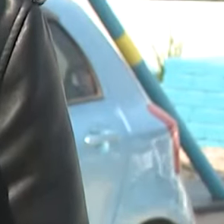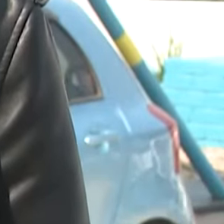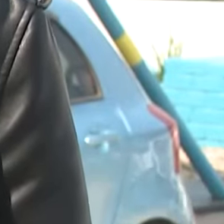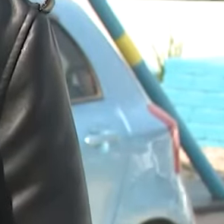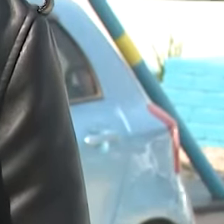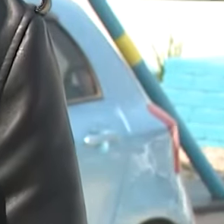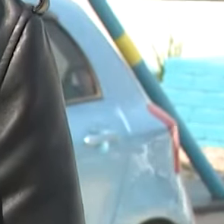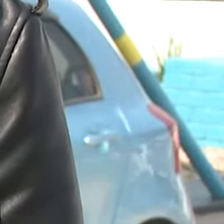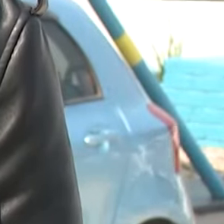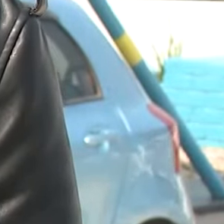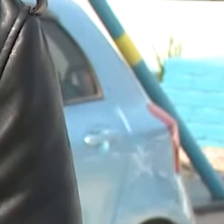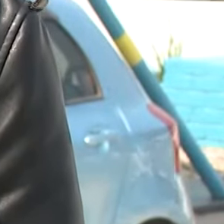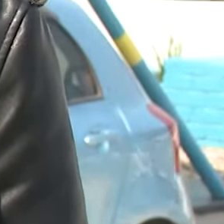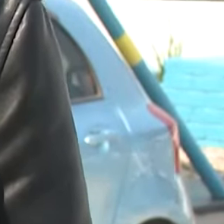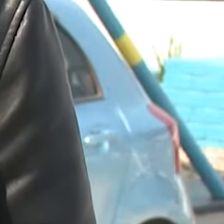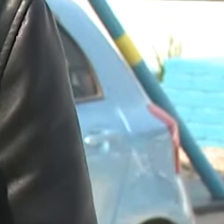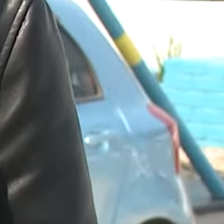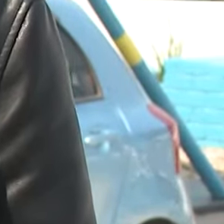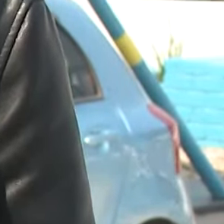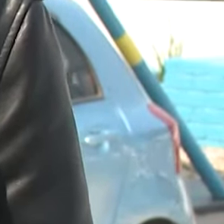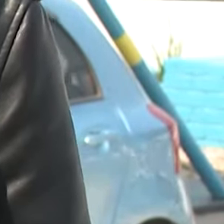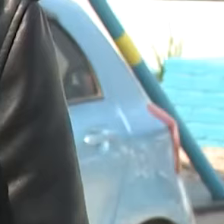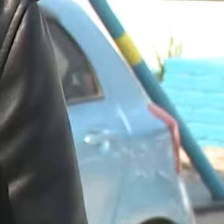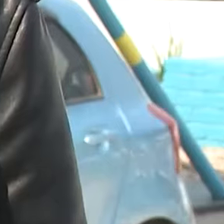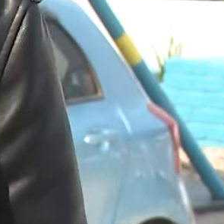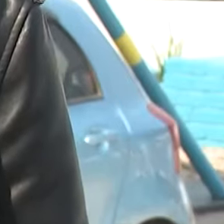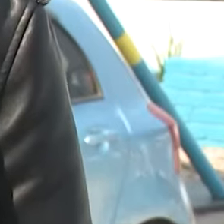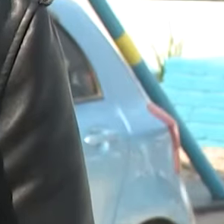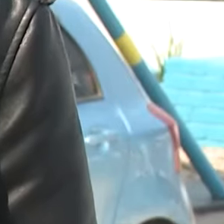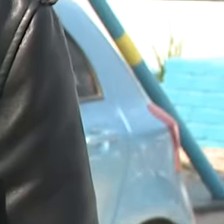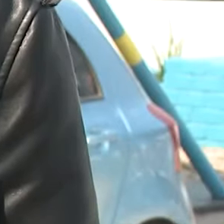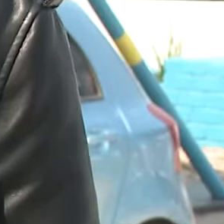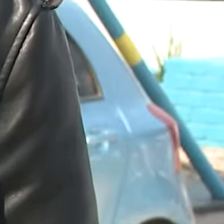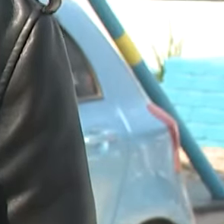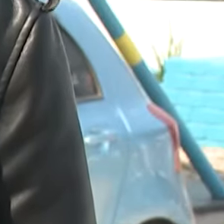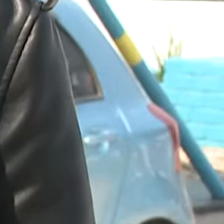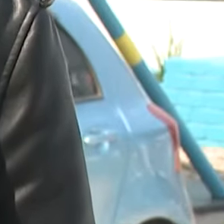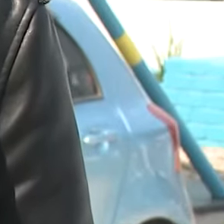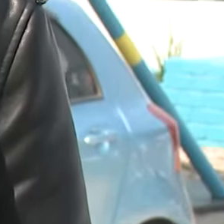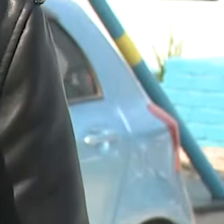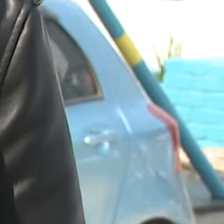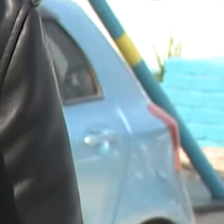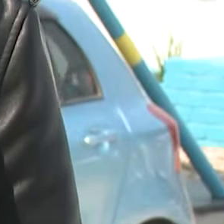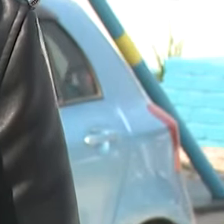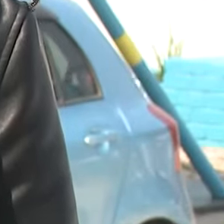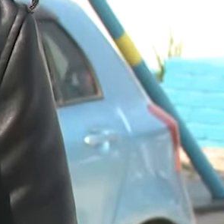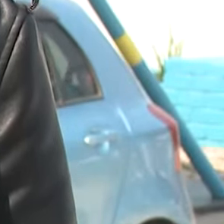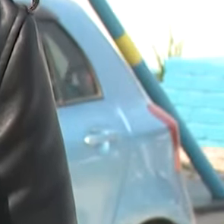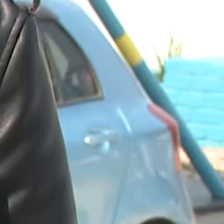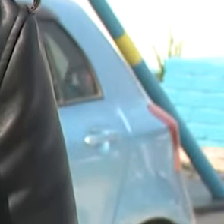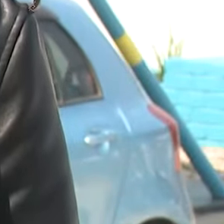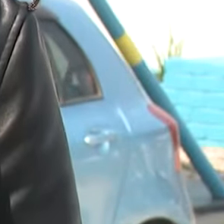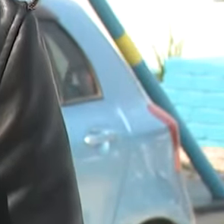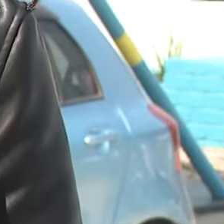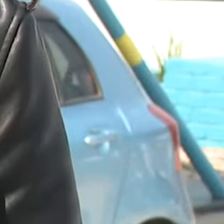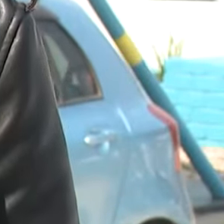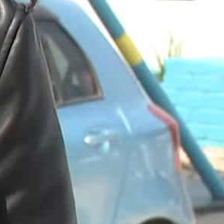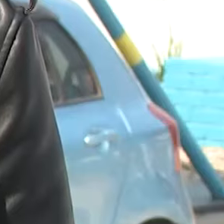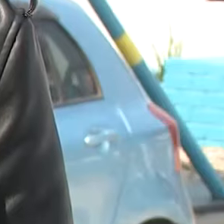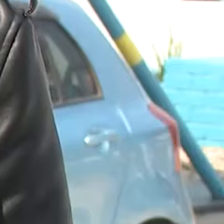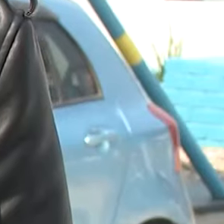invite our show viewers that they are welcome to come and see our stand. So we have